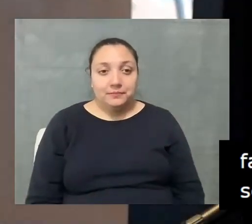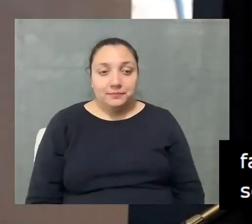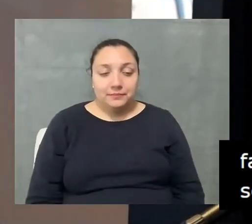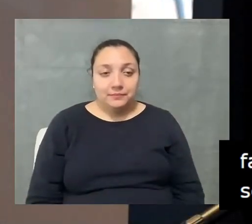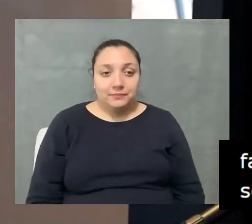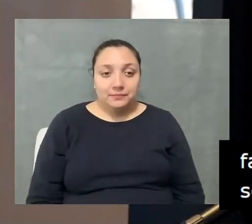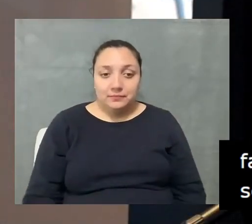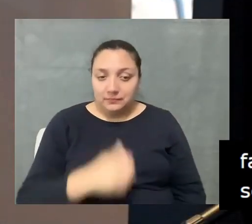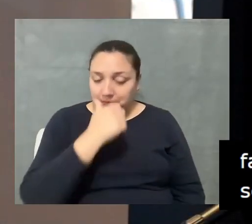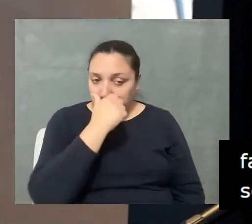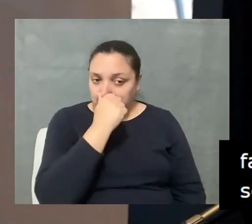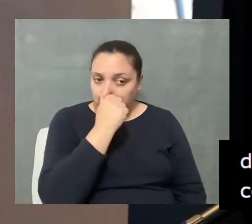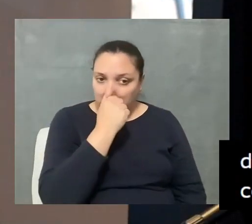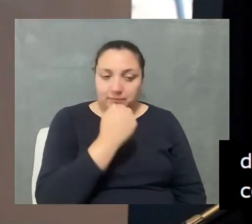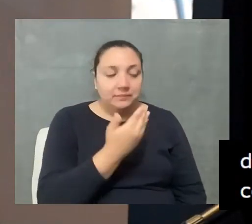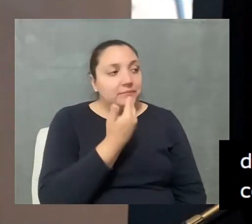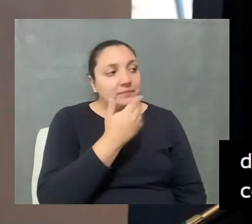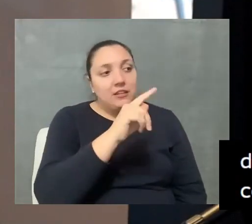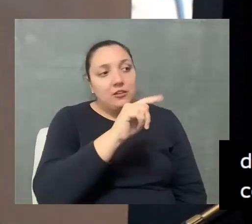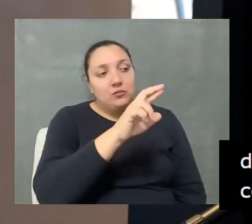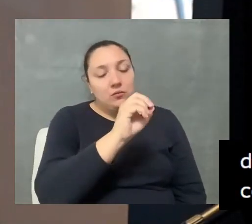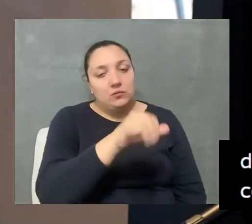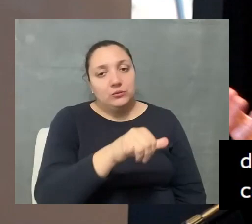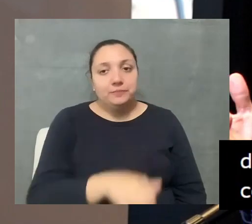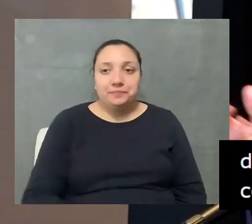Thank you, Troy.